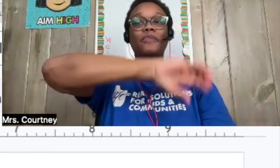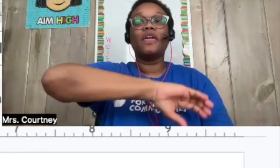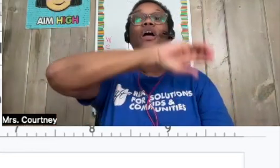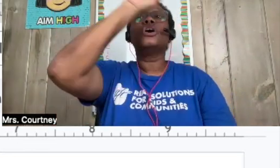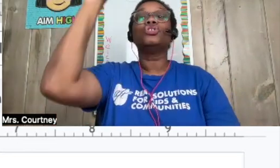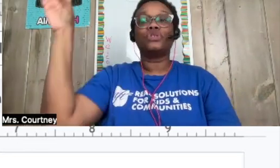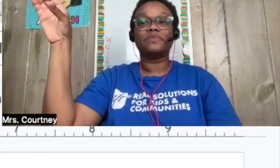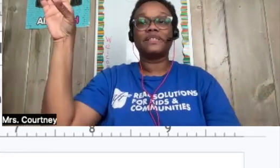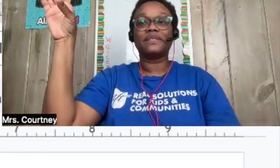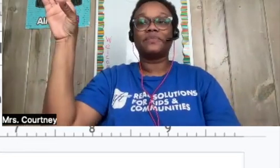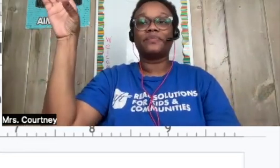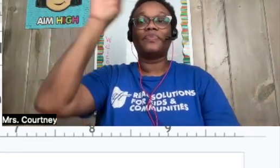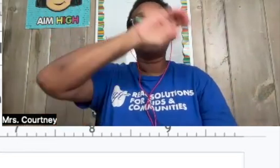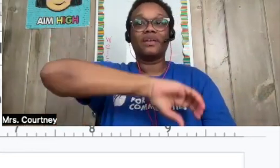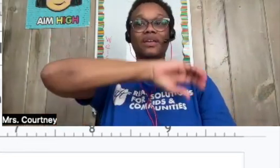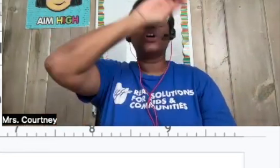arm. Christmas,